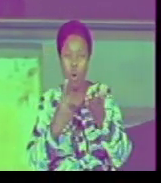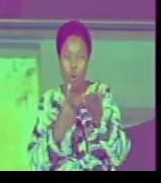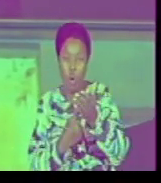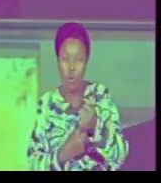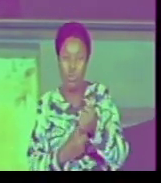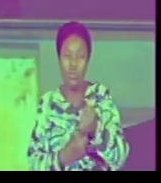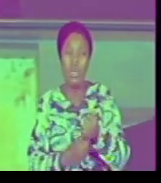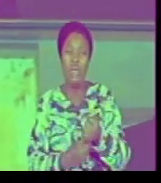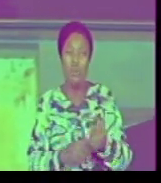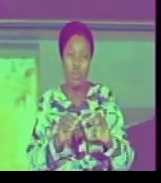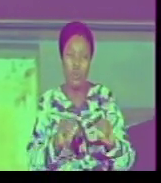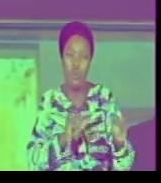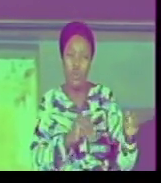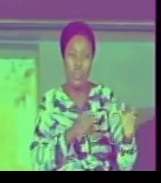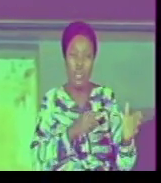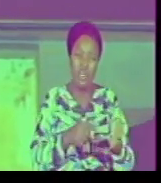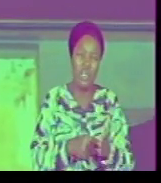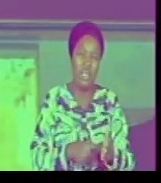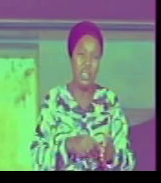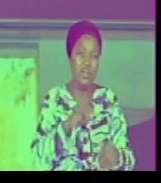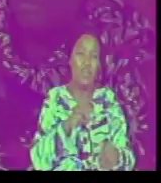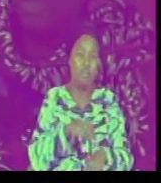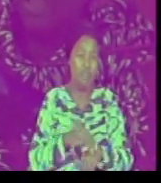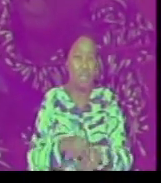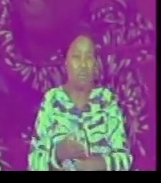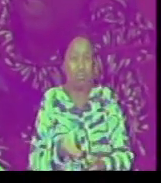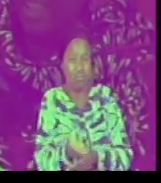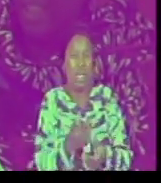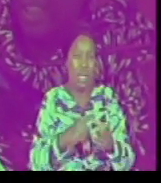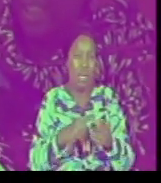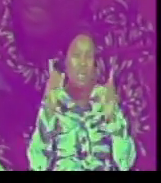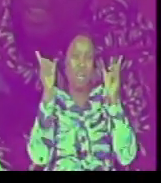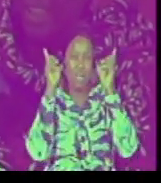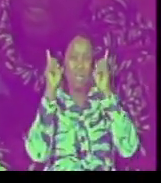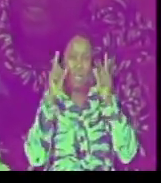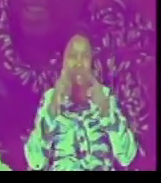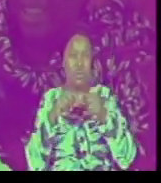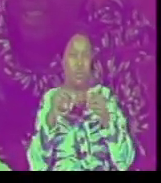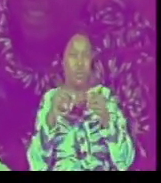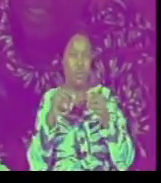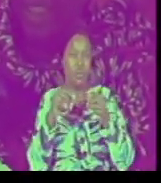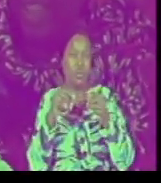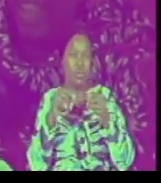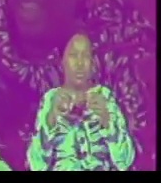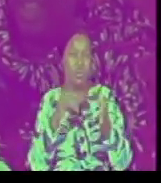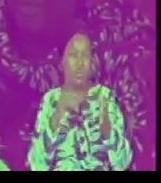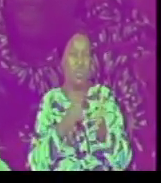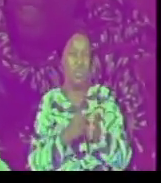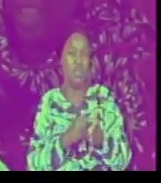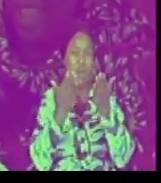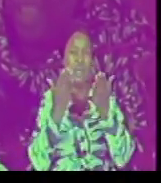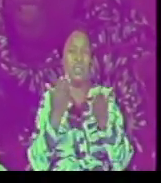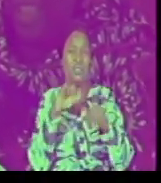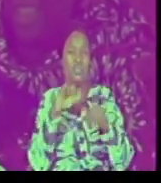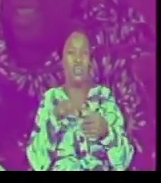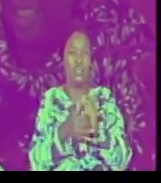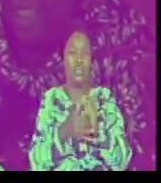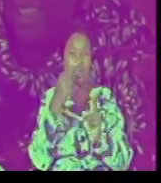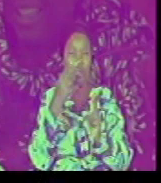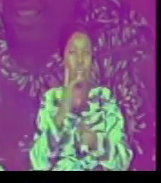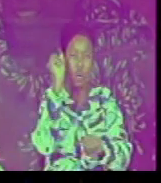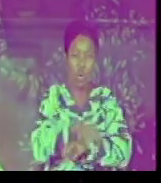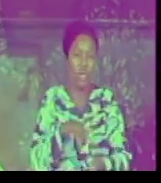system. You will get up. Yeah. You will overcome. Yeah.